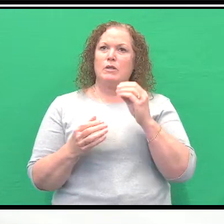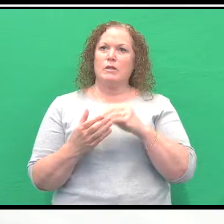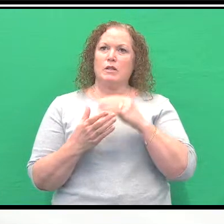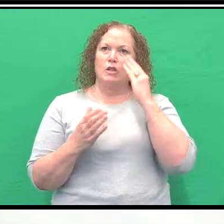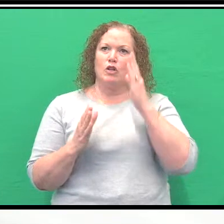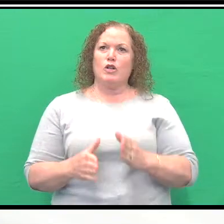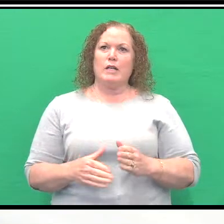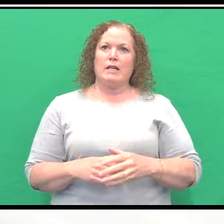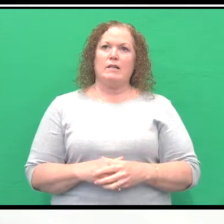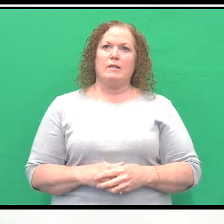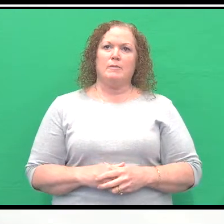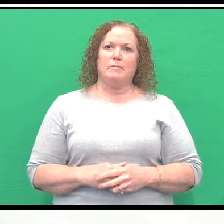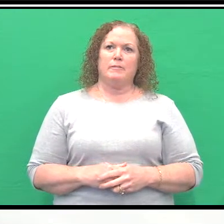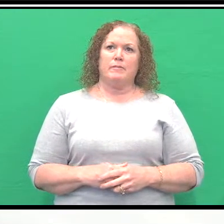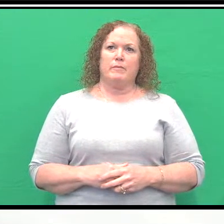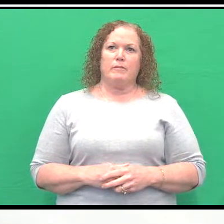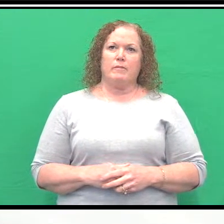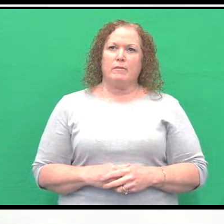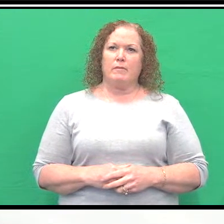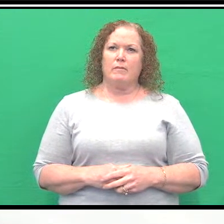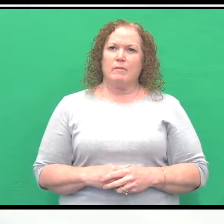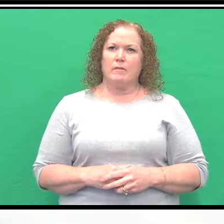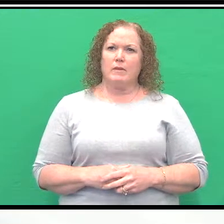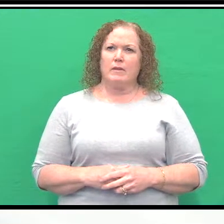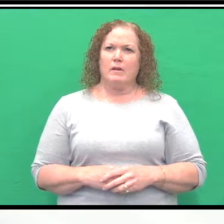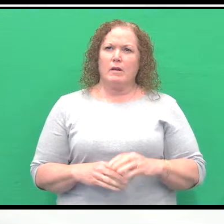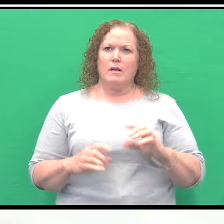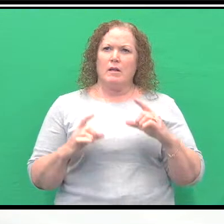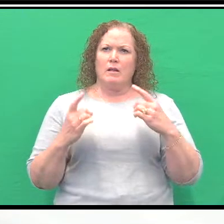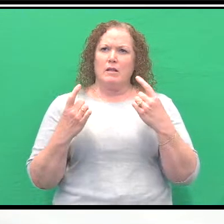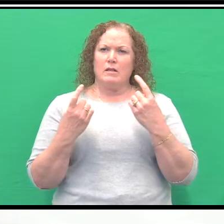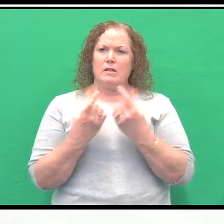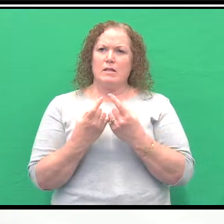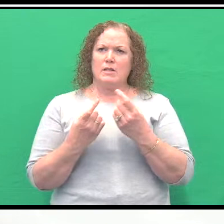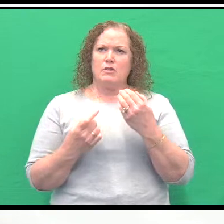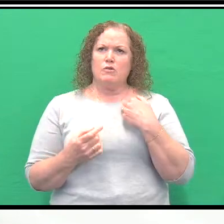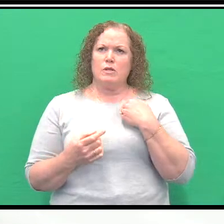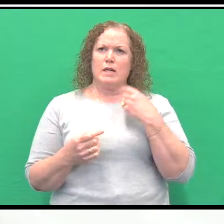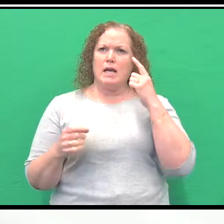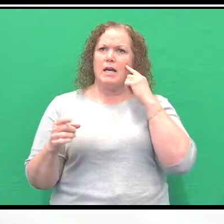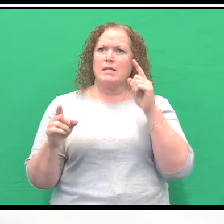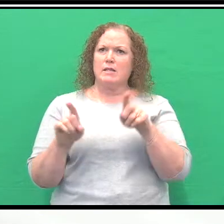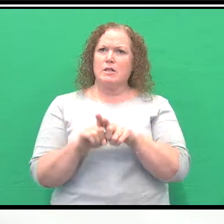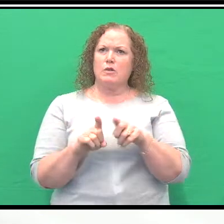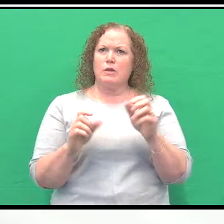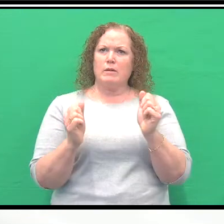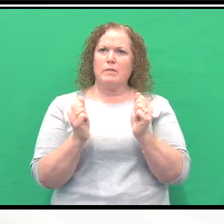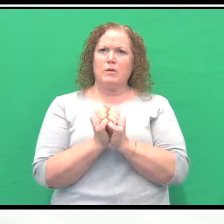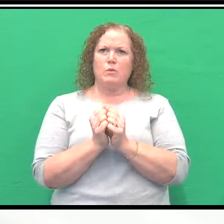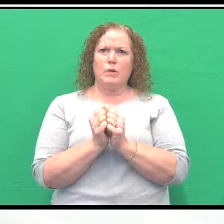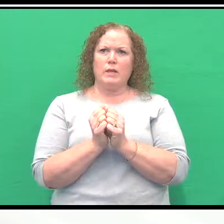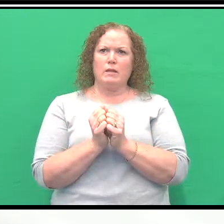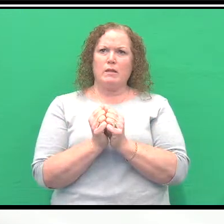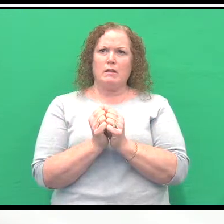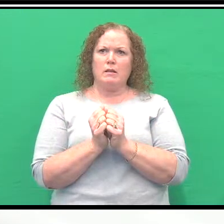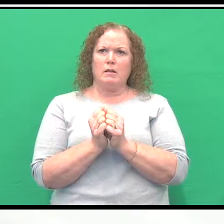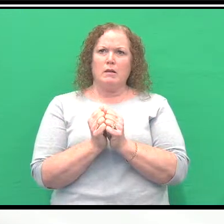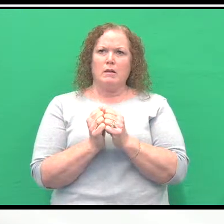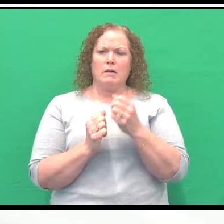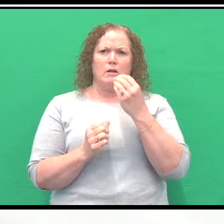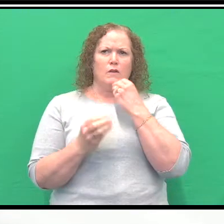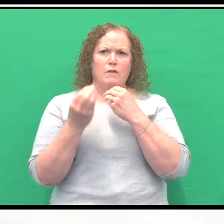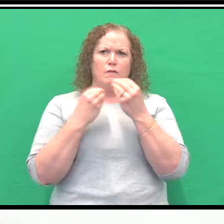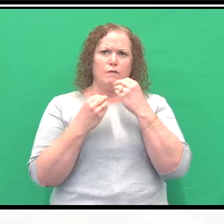an agreement with Food Now in Desert Hot Springs to provide 120 backpacks every weekend to students